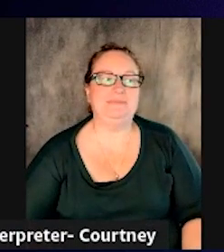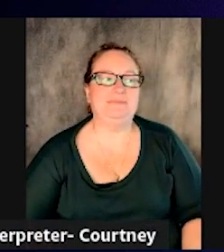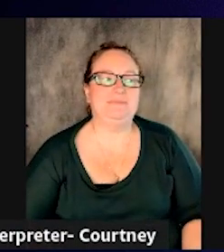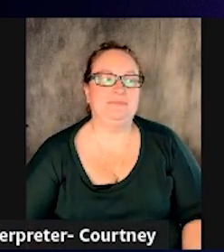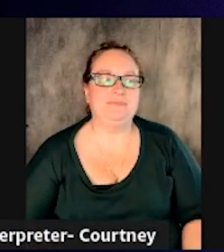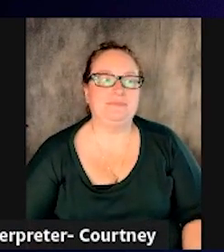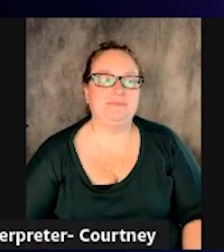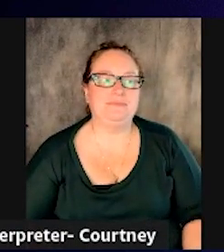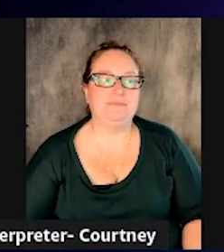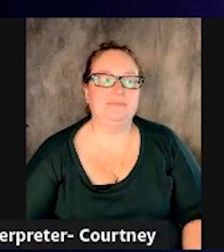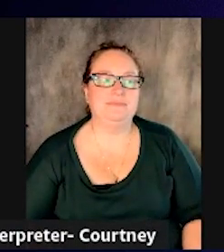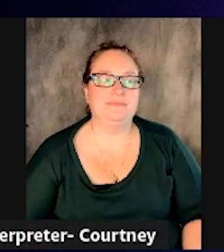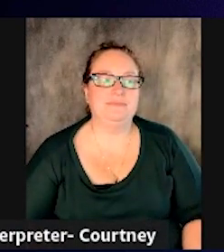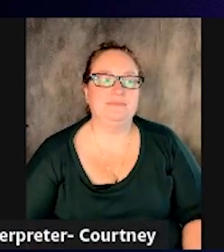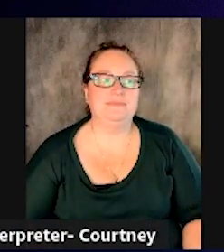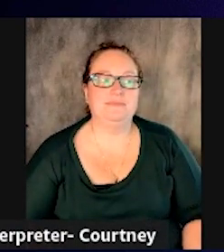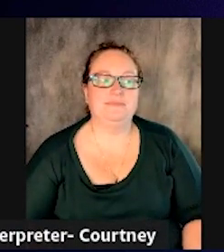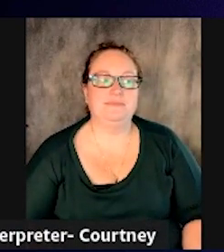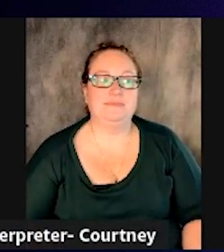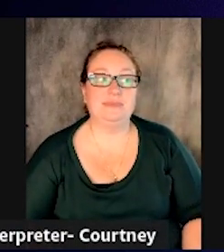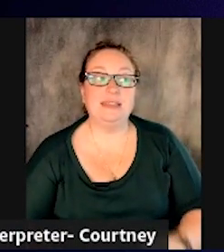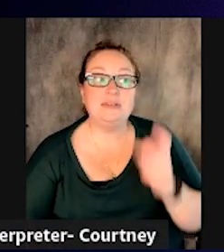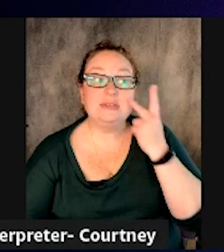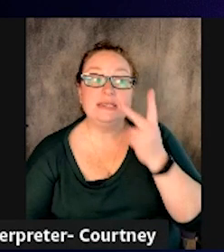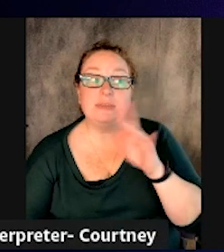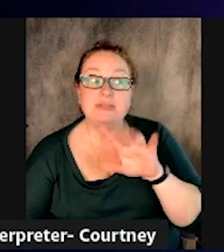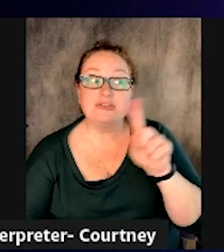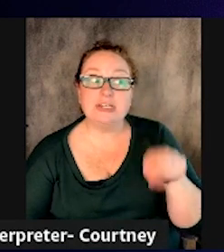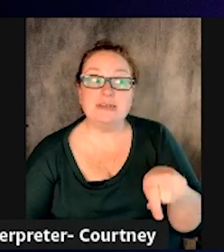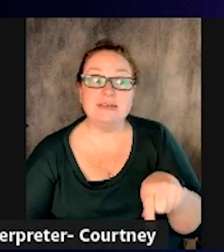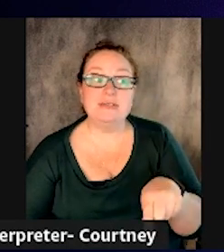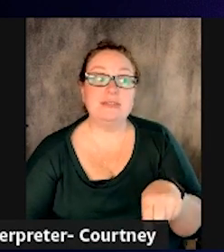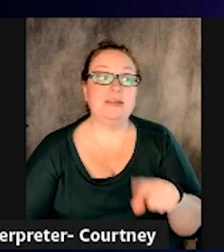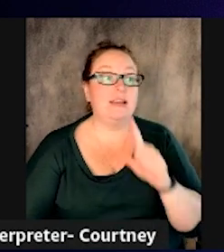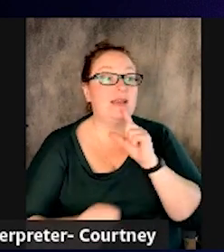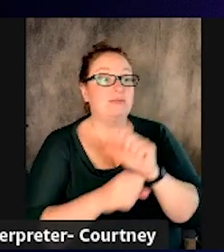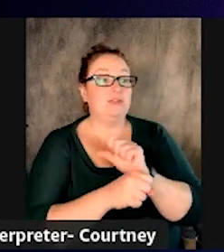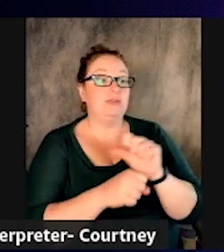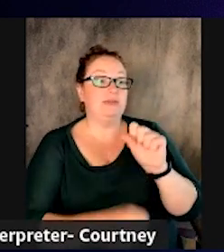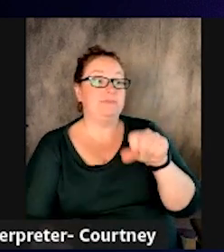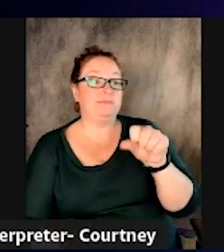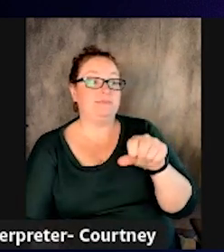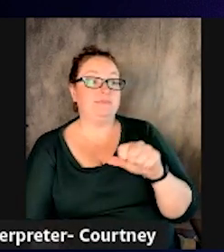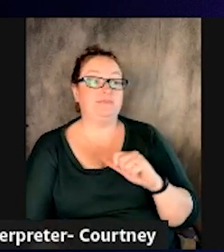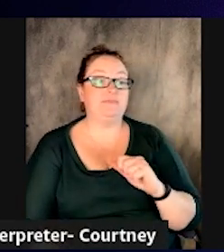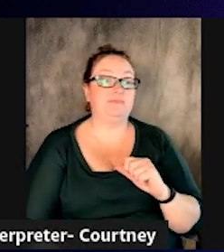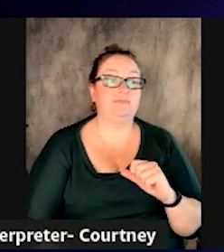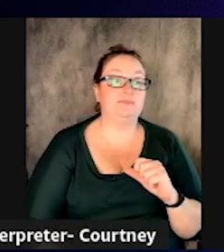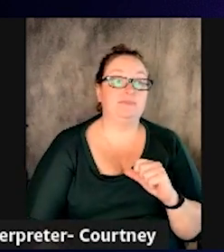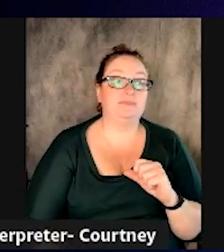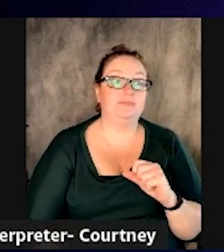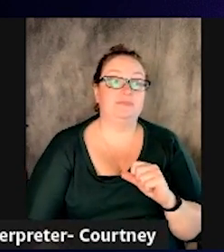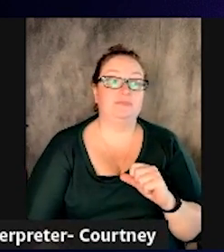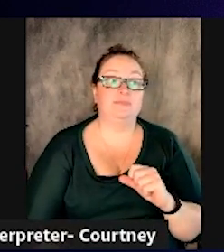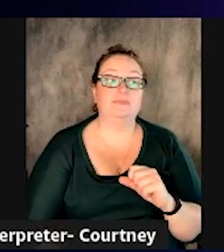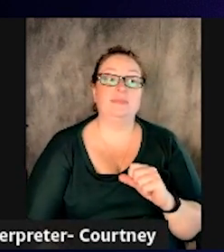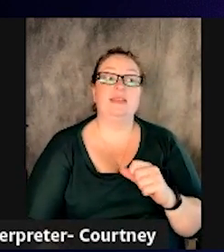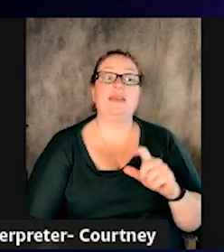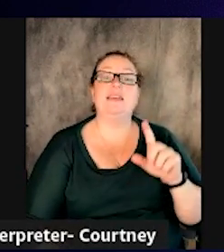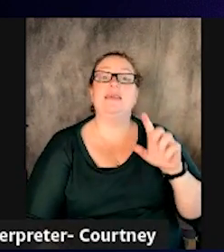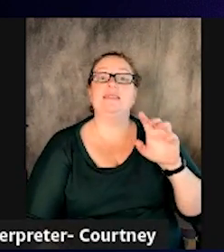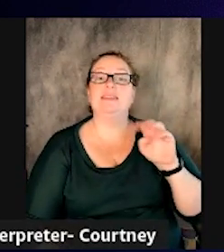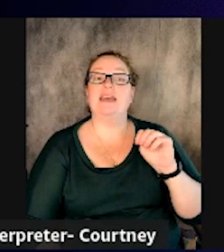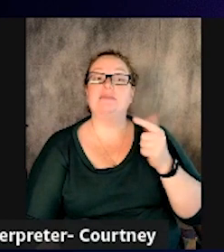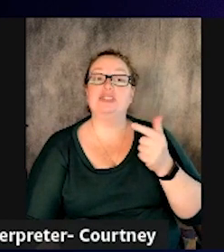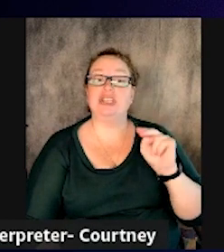Okay, so can you share my screen? Yep, it should be coming up. Okay. What There you it see is. now, this is the MGN console. So